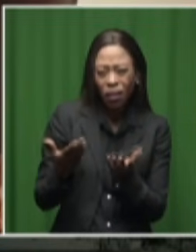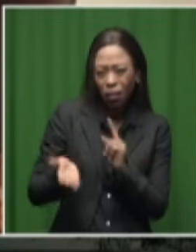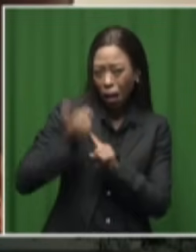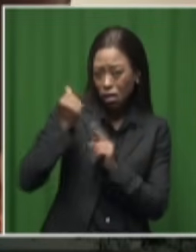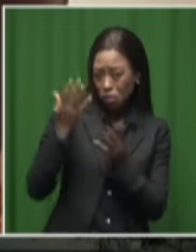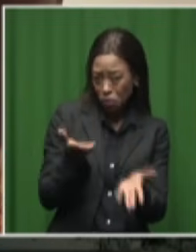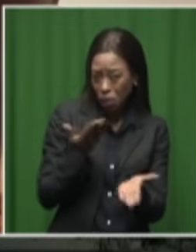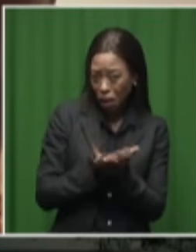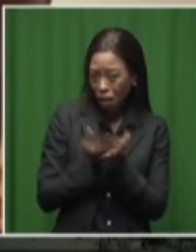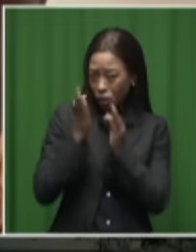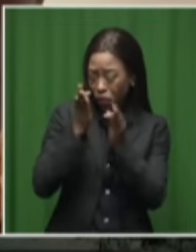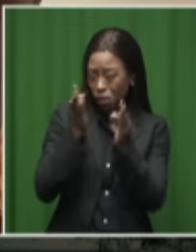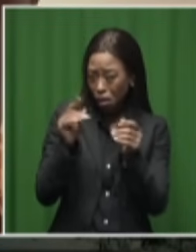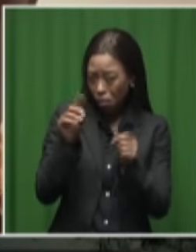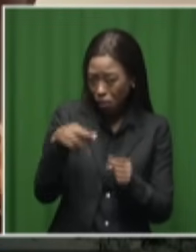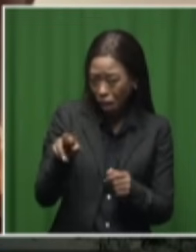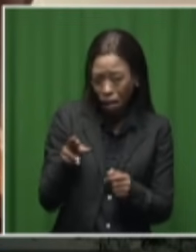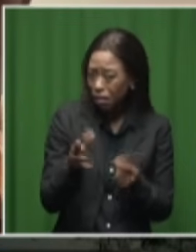in the long run?